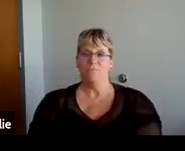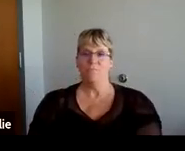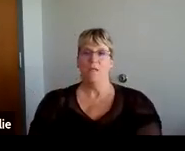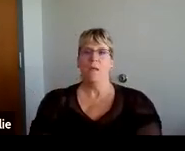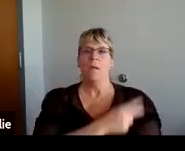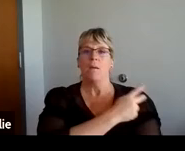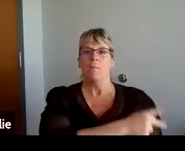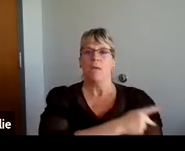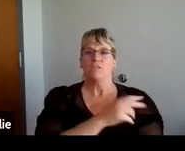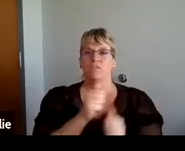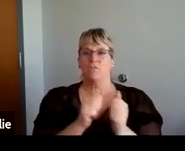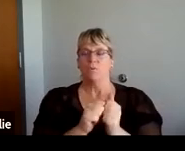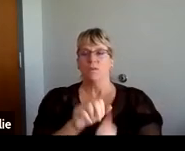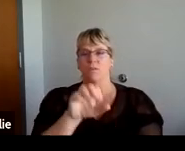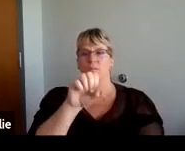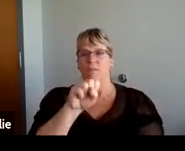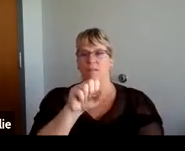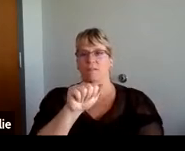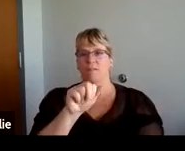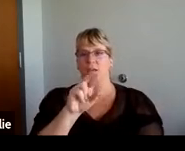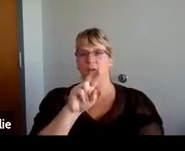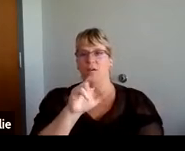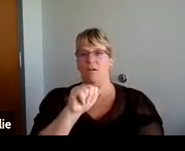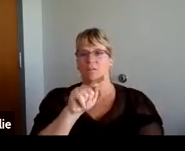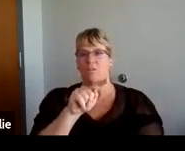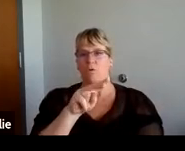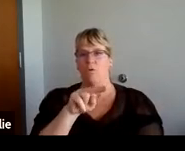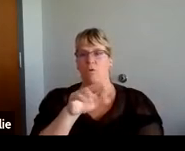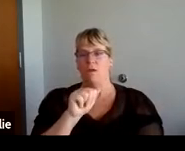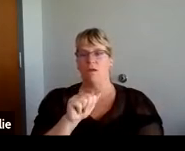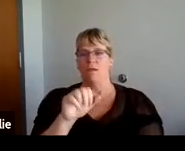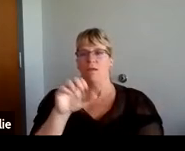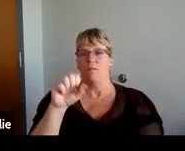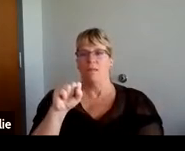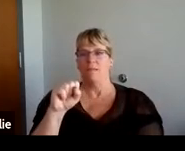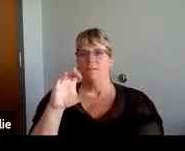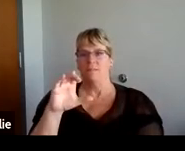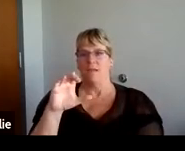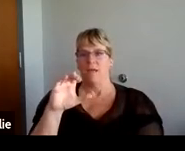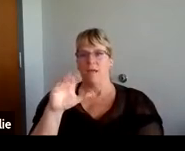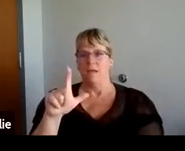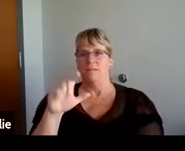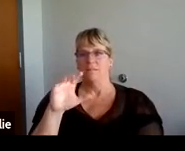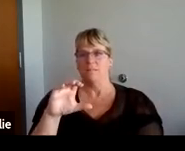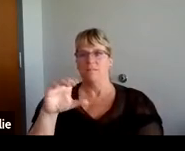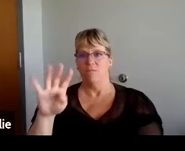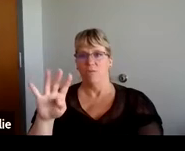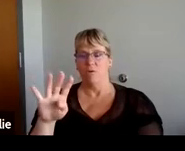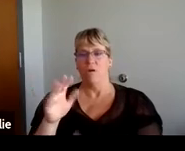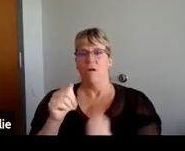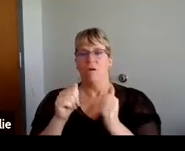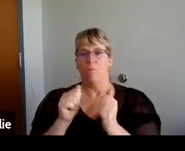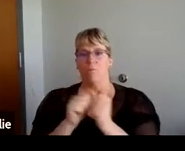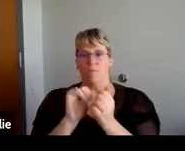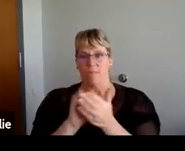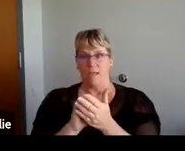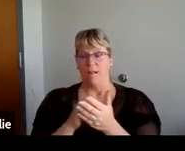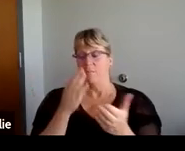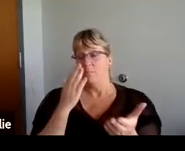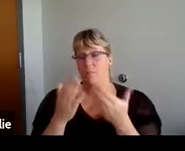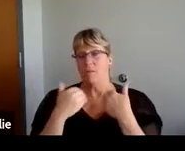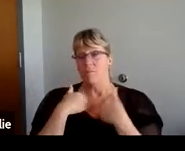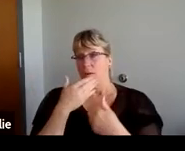with the serotonin transporter, which is the SLC6A4 gene variants of LL, may be